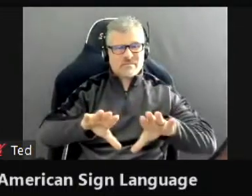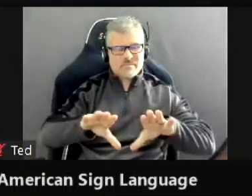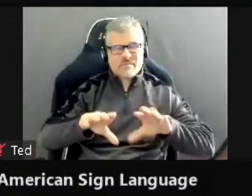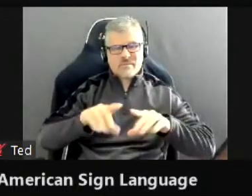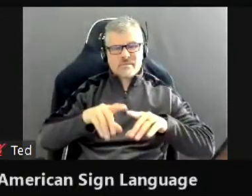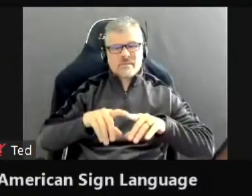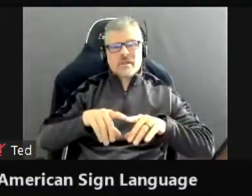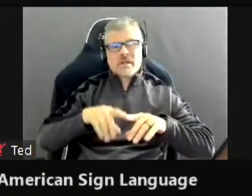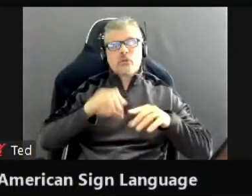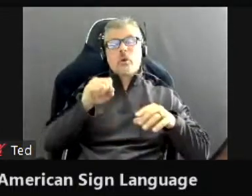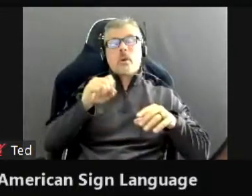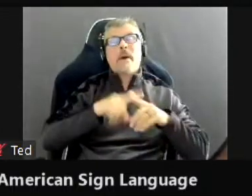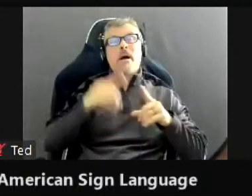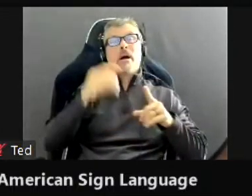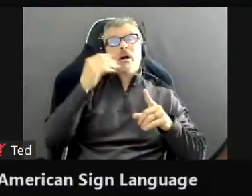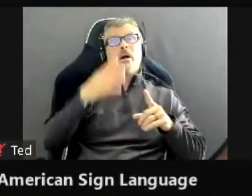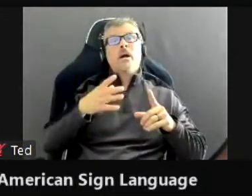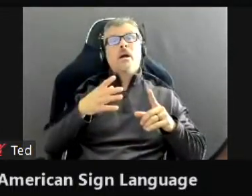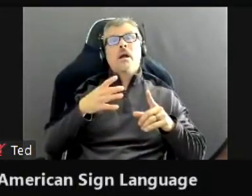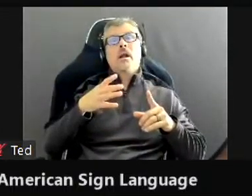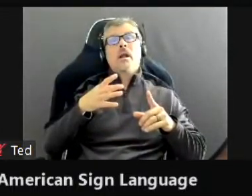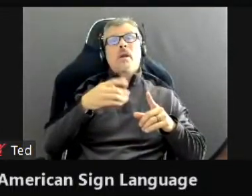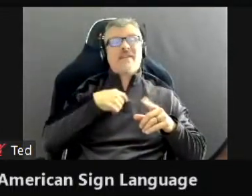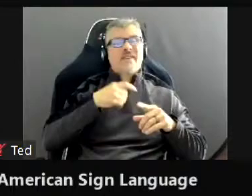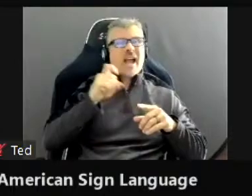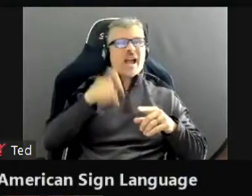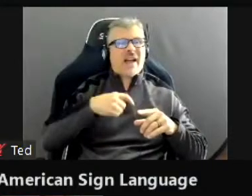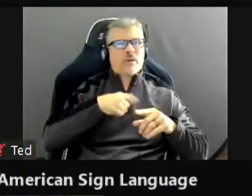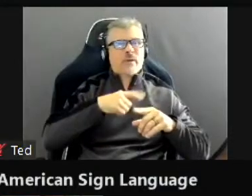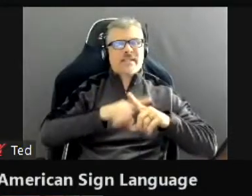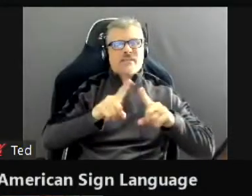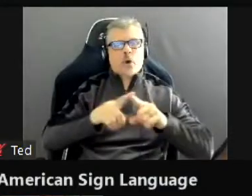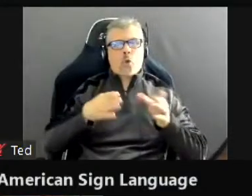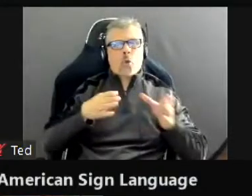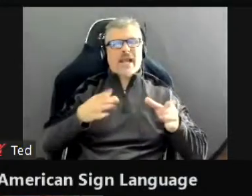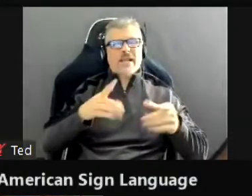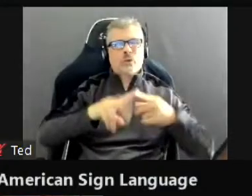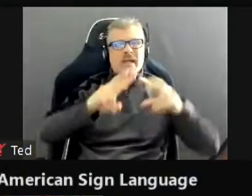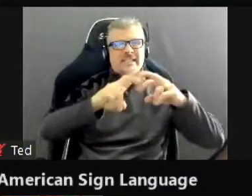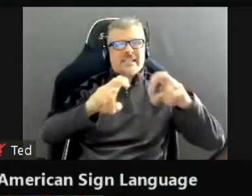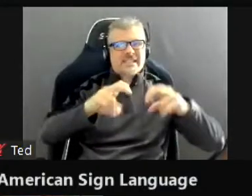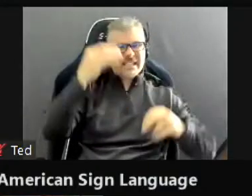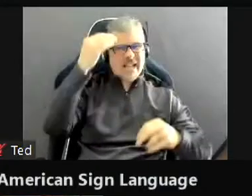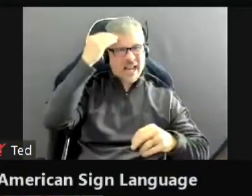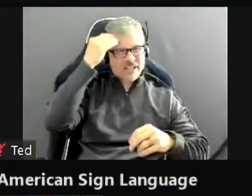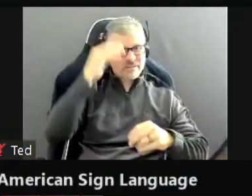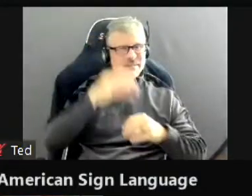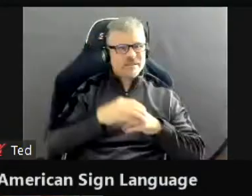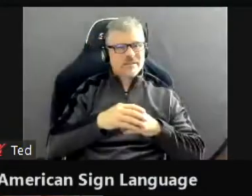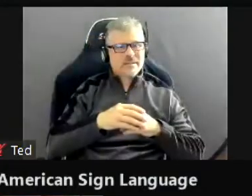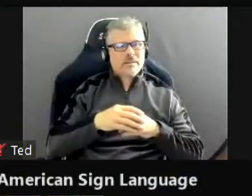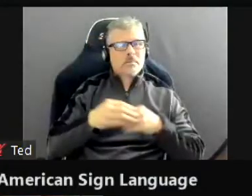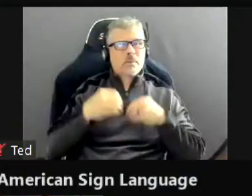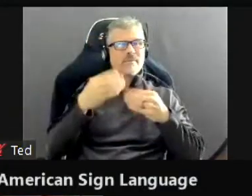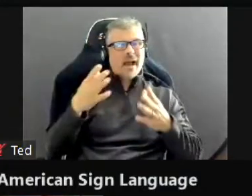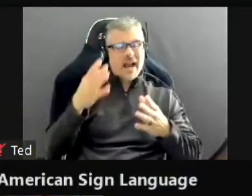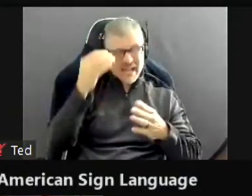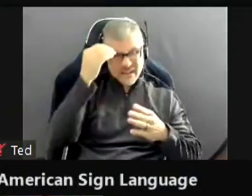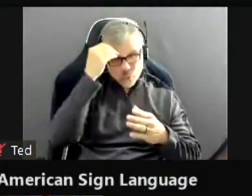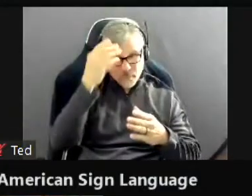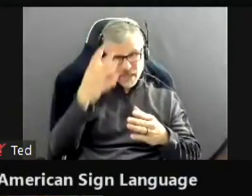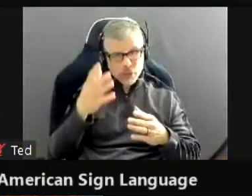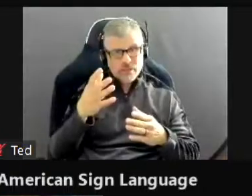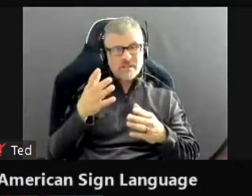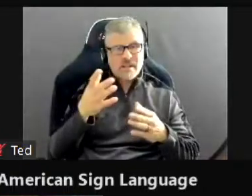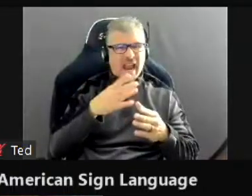that ability to have multiple ways of assessing knowledge, of providing information, of determining what students